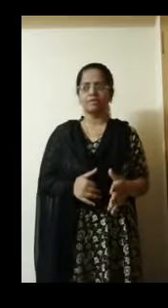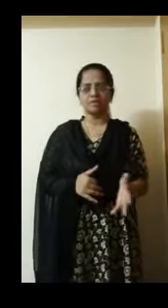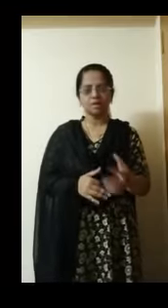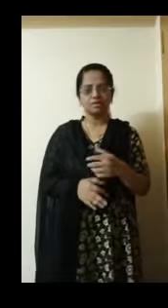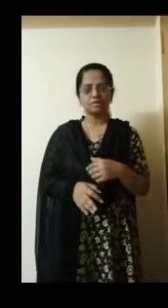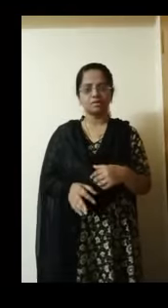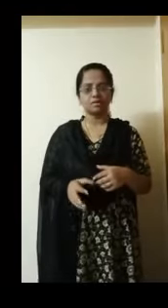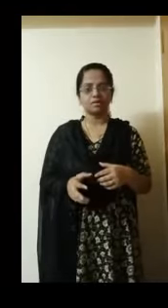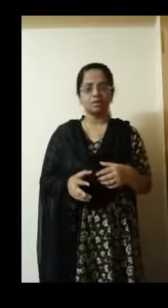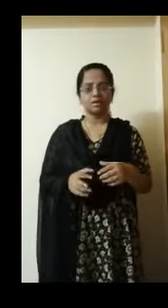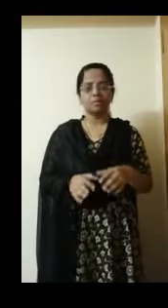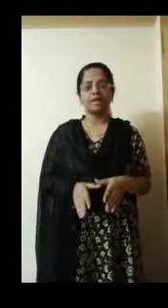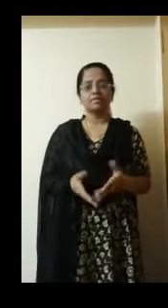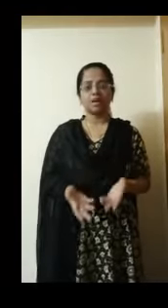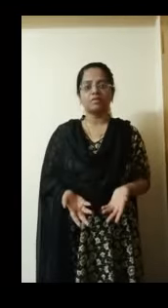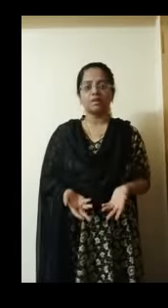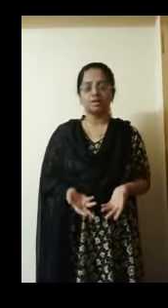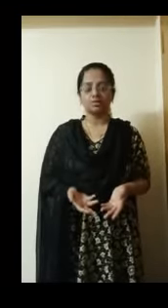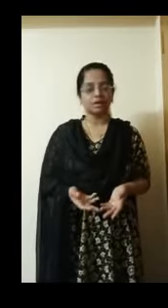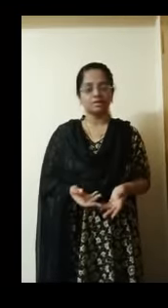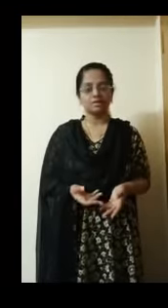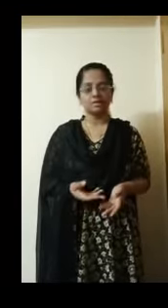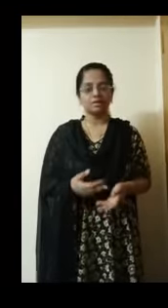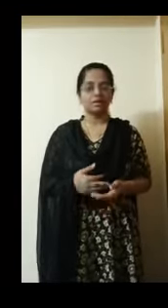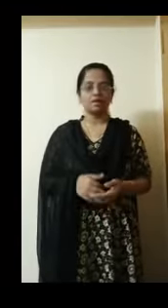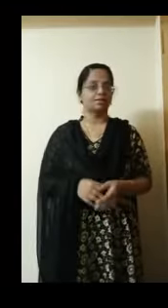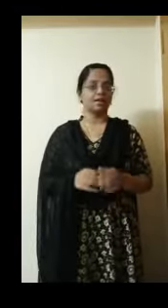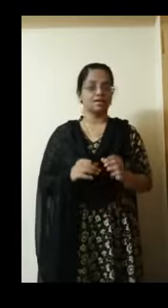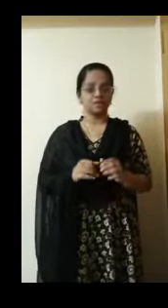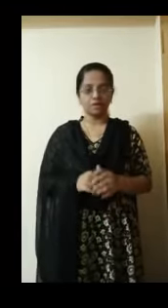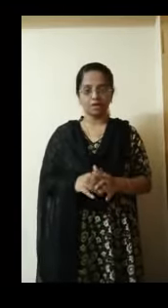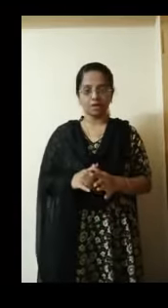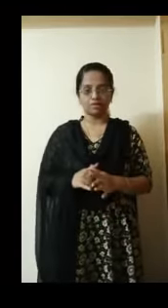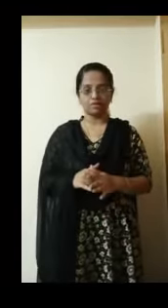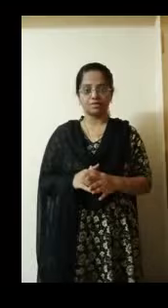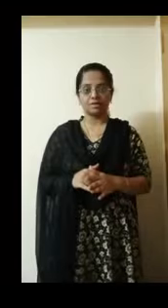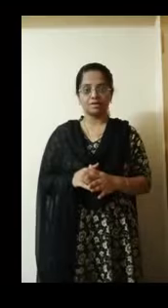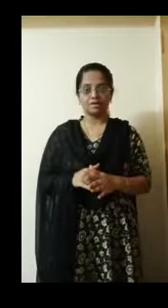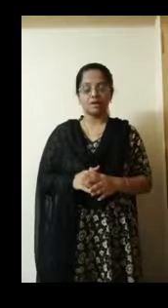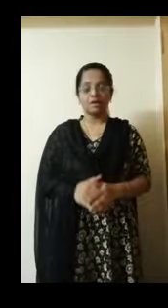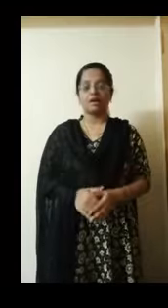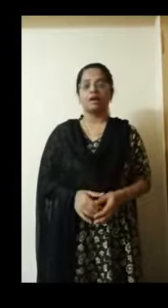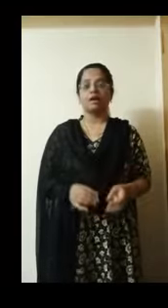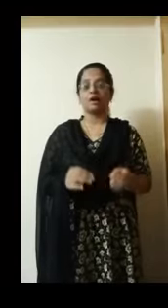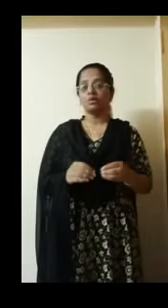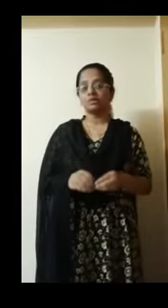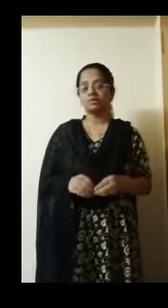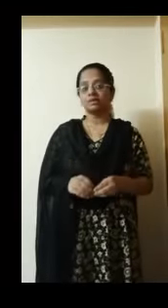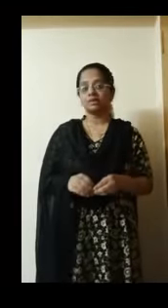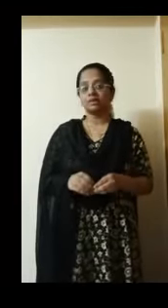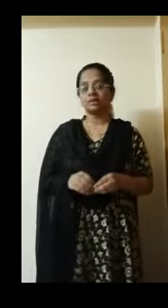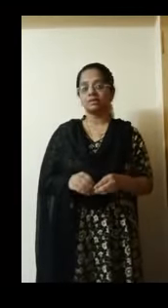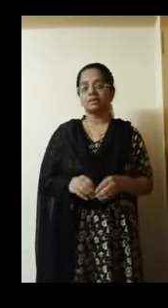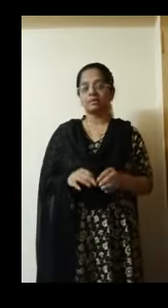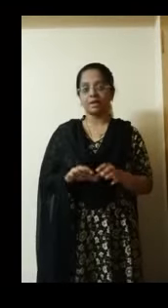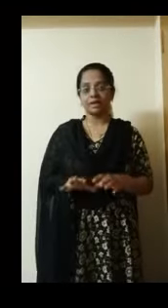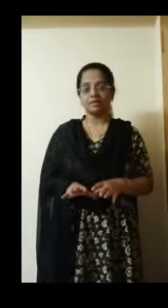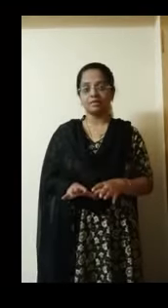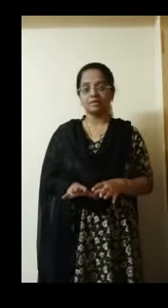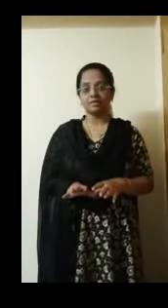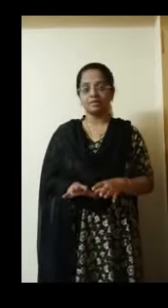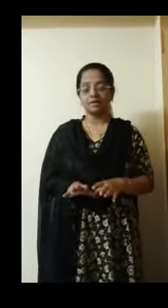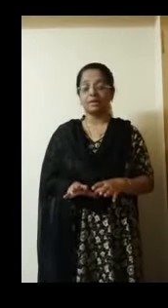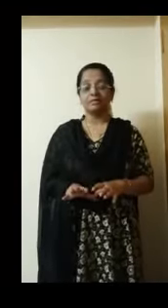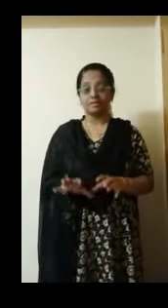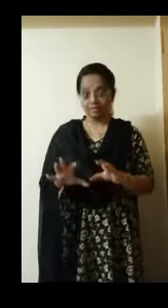home, everything is a place where we live, right? It's actually not. A house is a